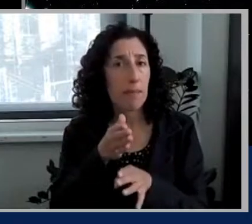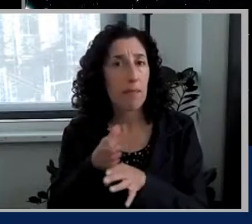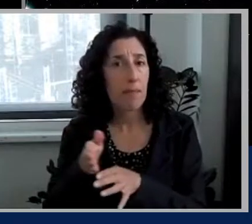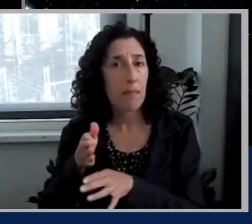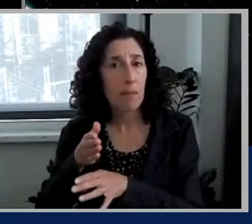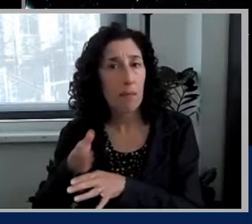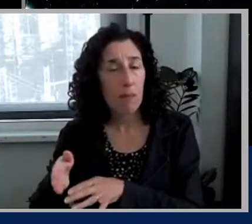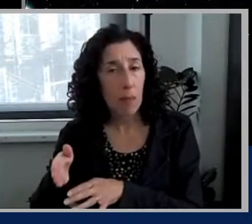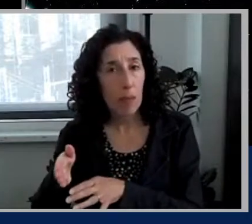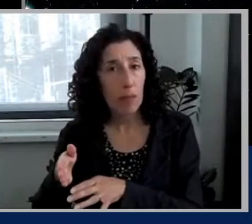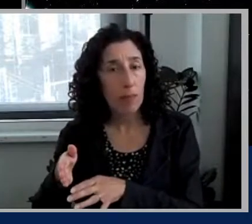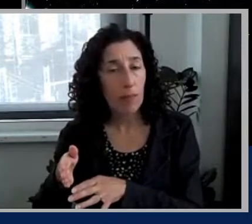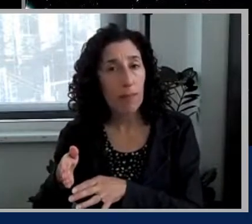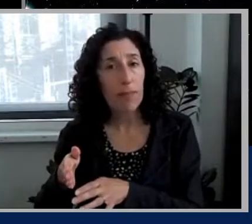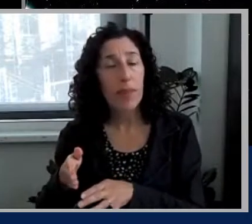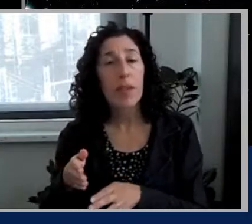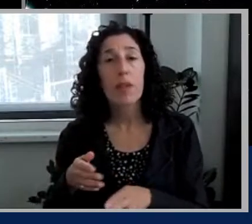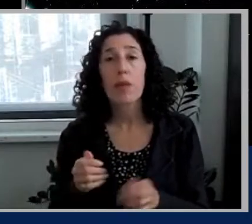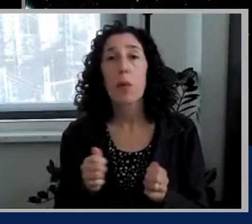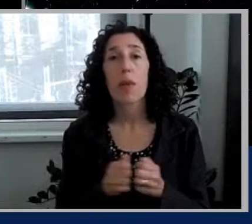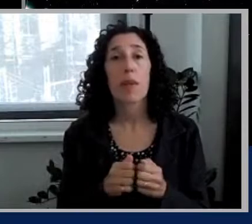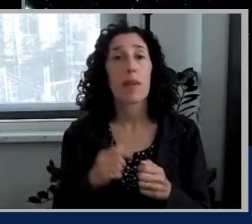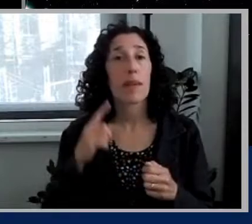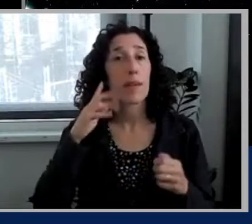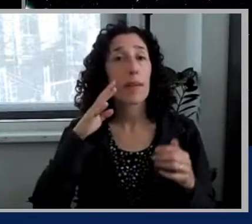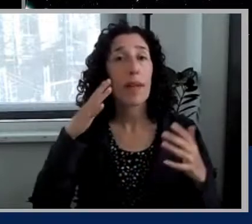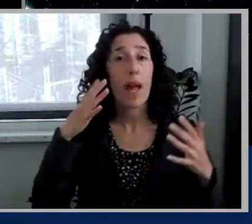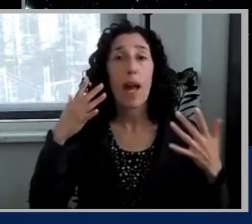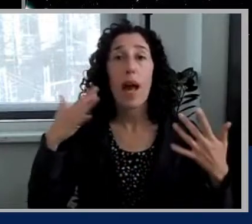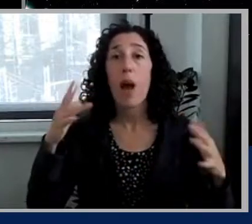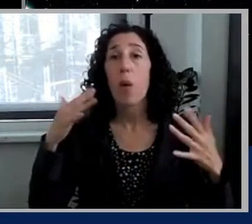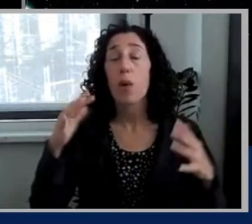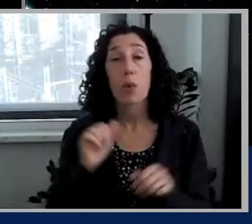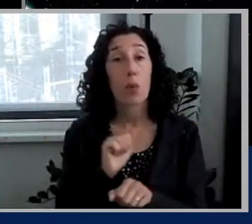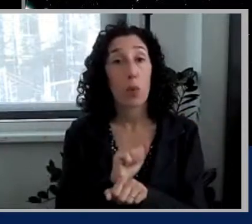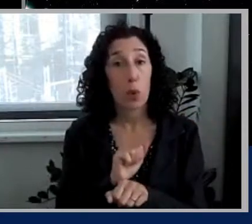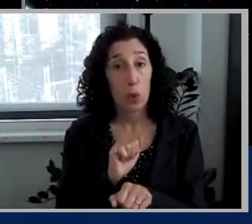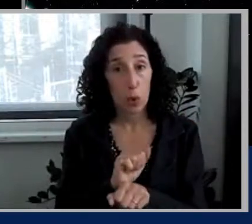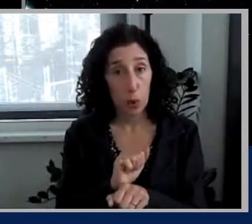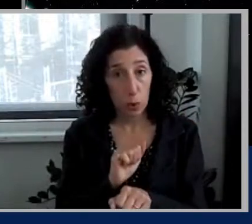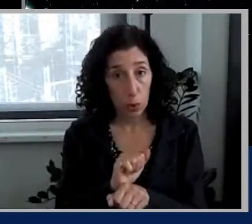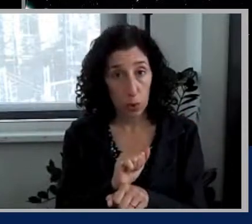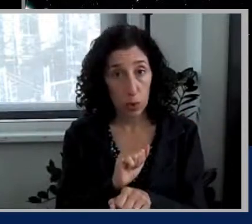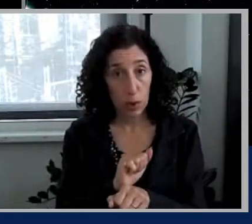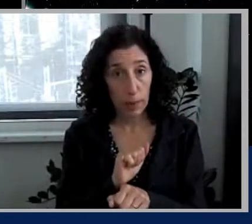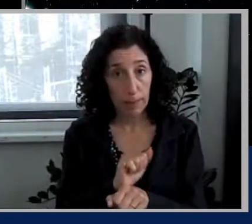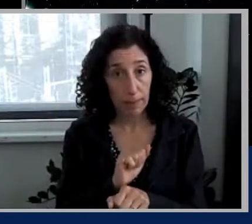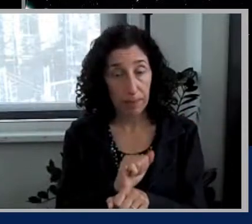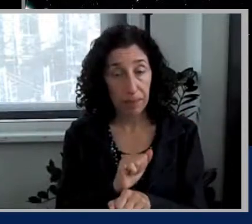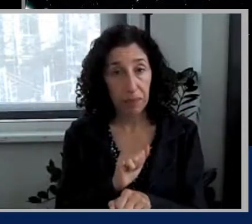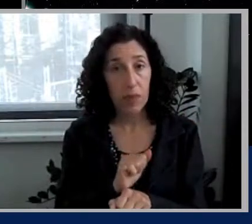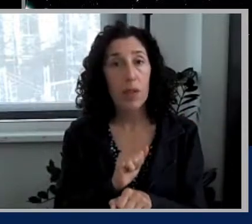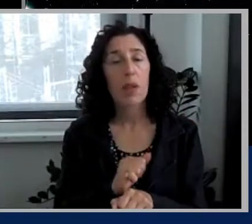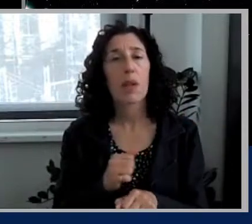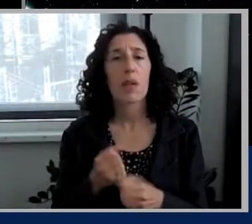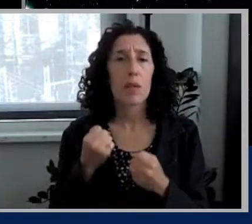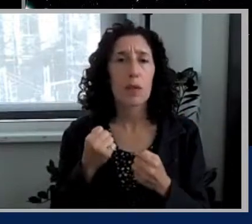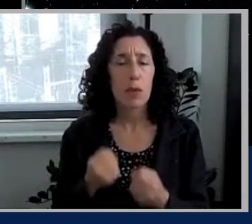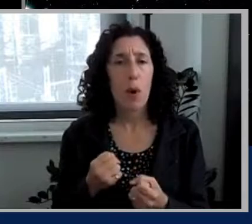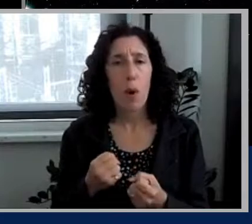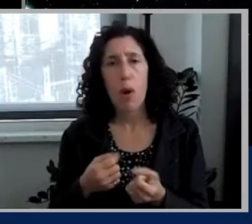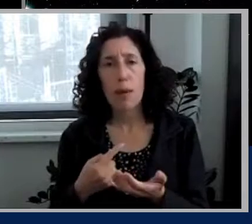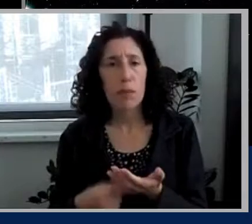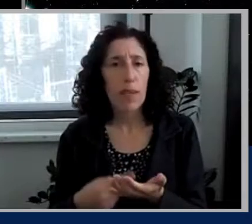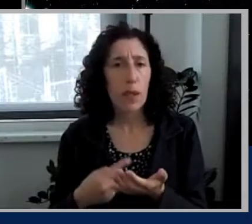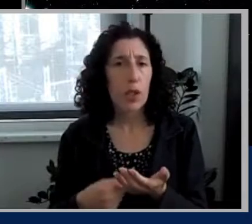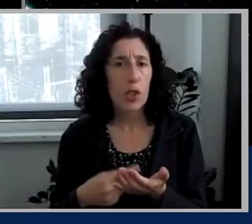So we try to make sure the sound is authentic to the story that's being told, that it will